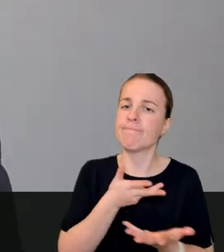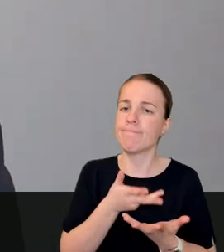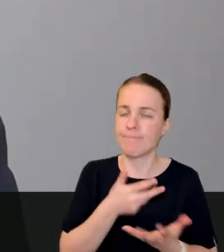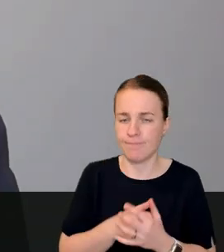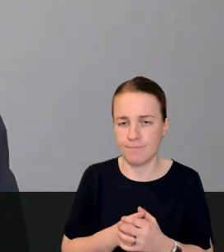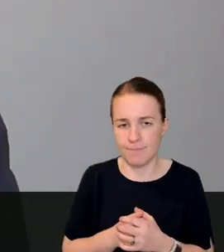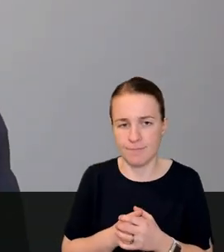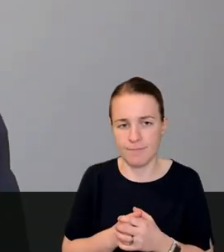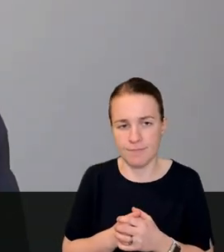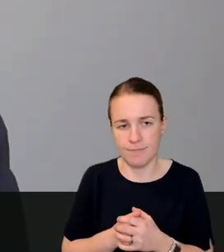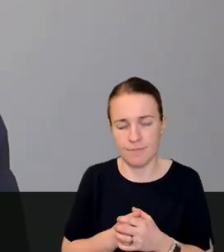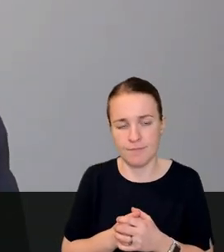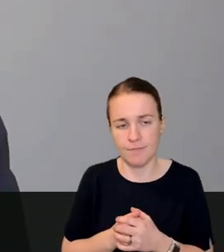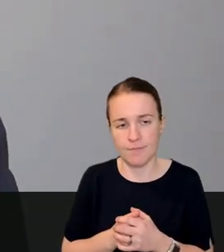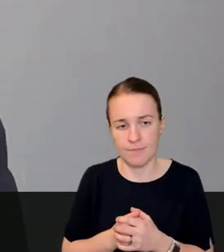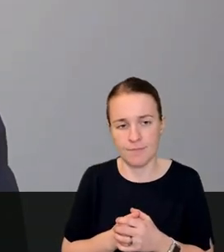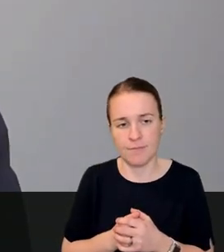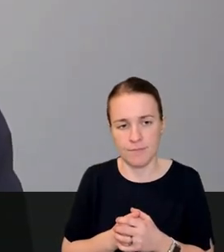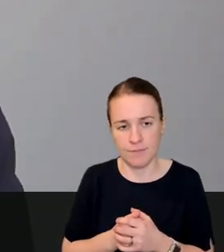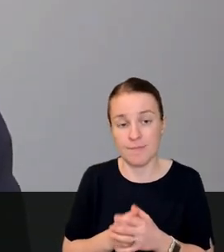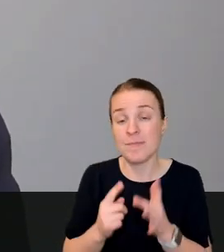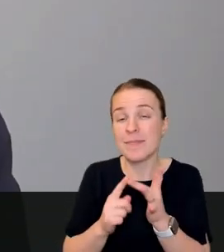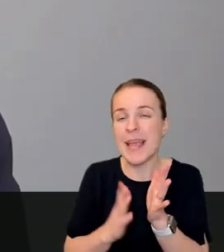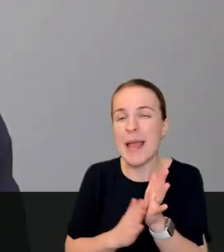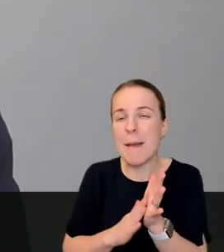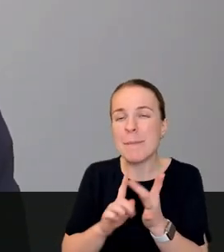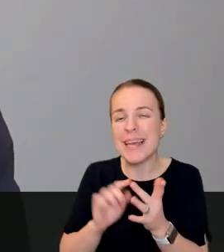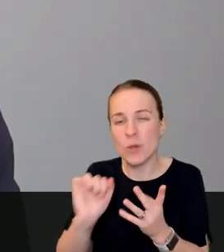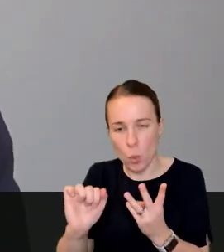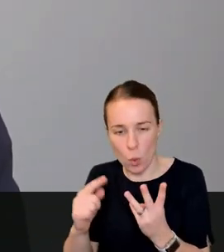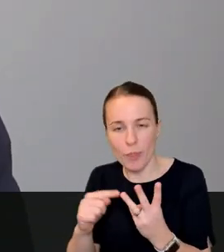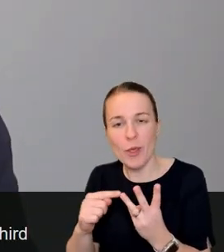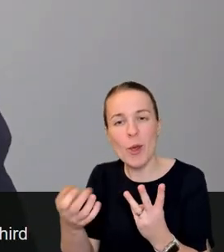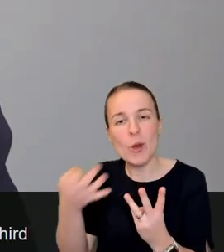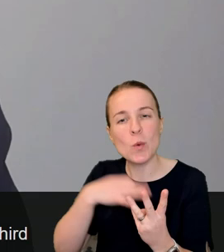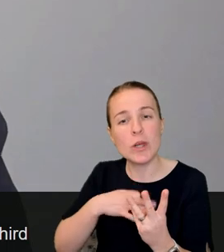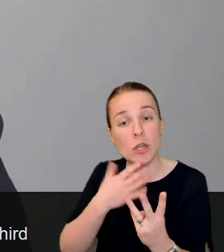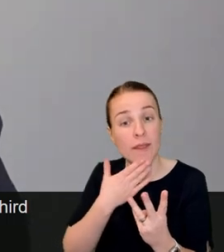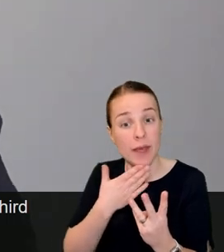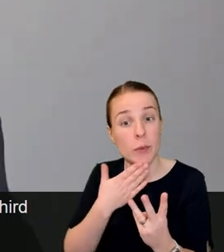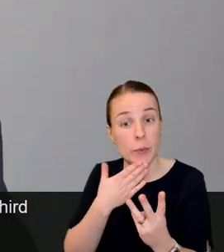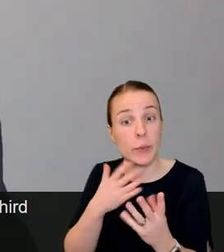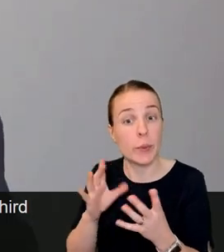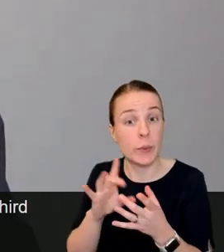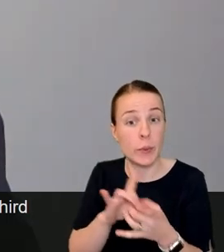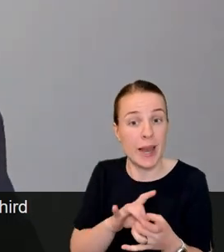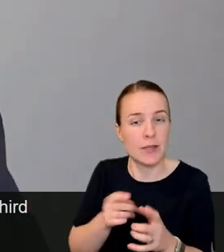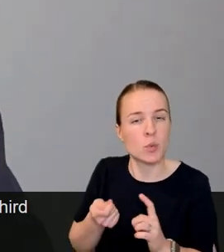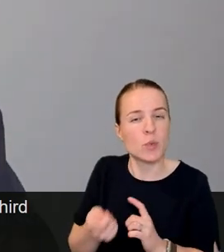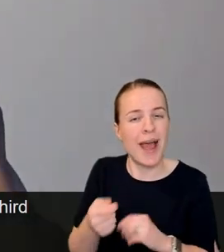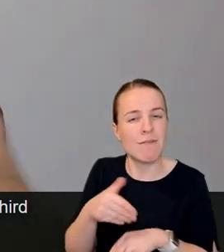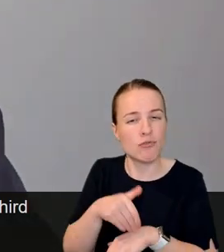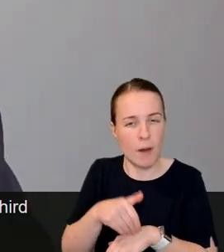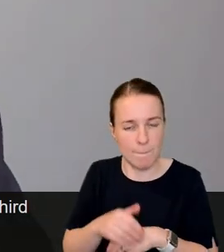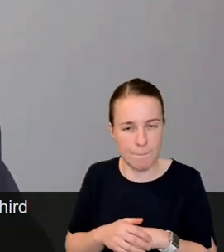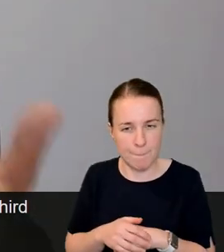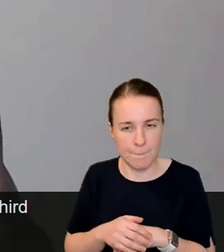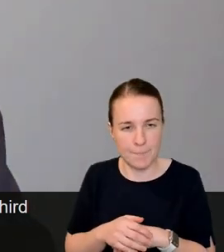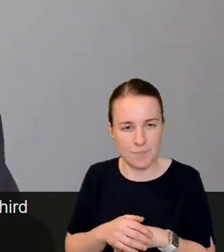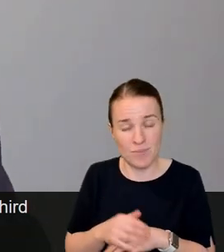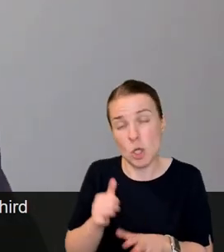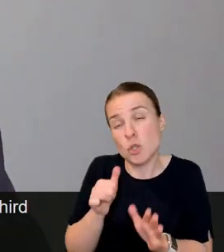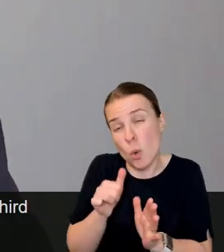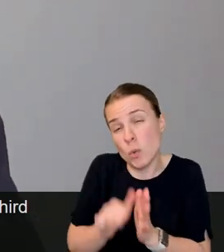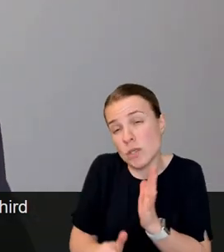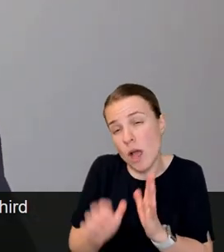Idi, and the third question, thank you for your questions in relation to knife crime. So let me begin by saying I recognise there